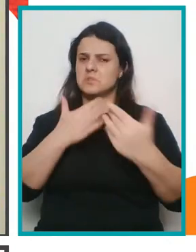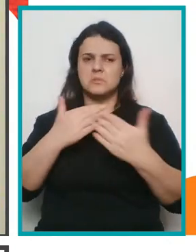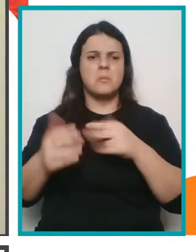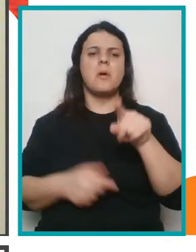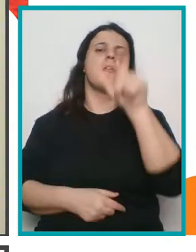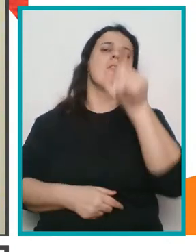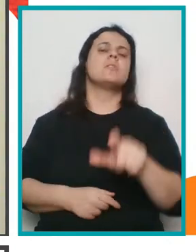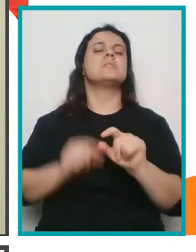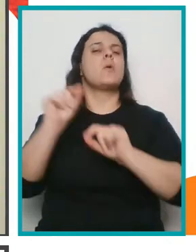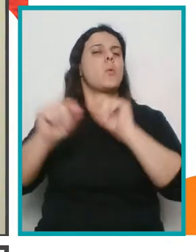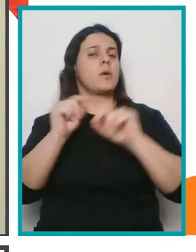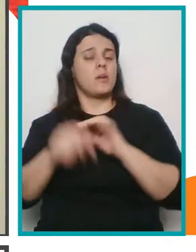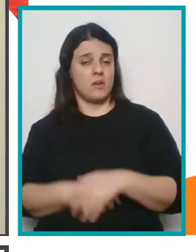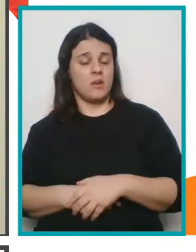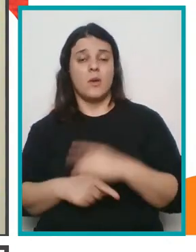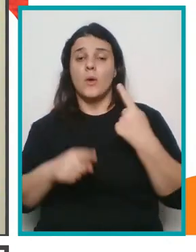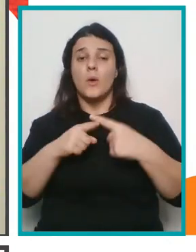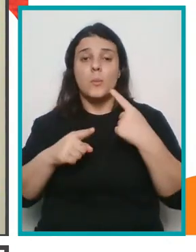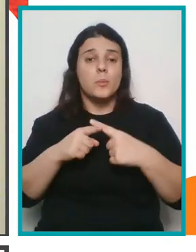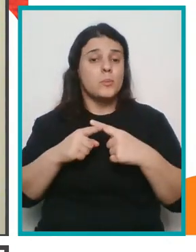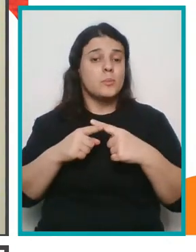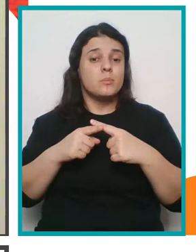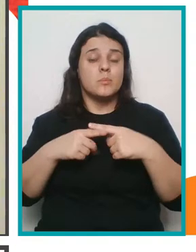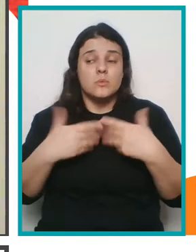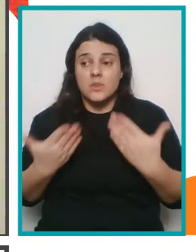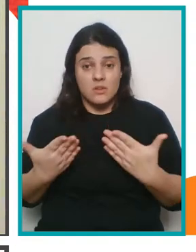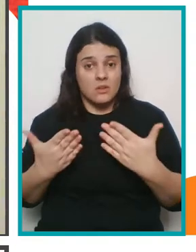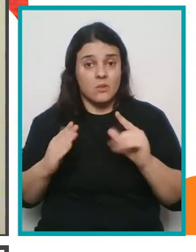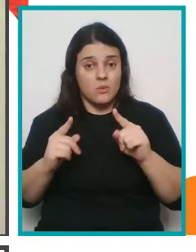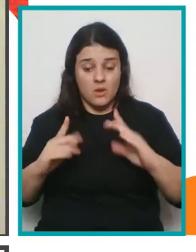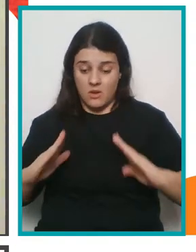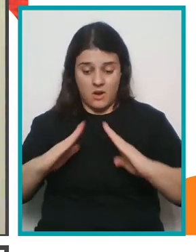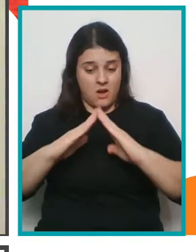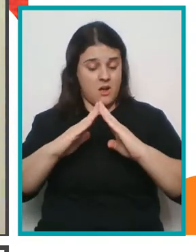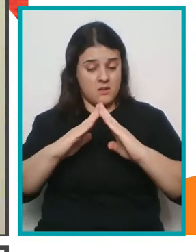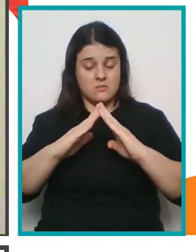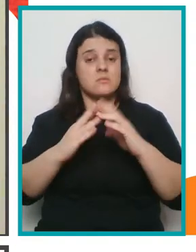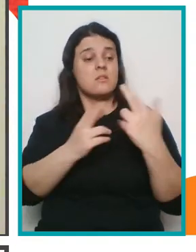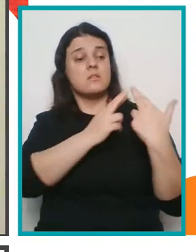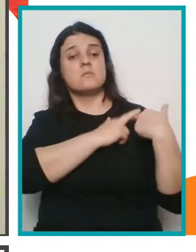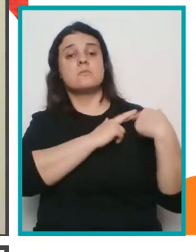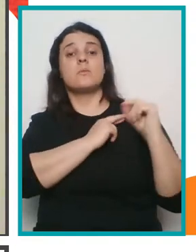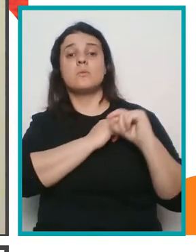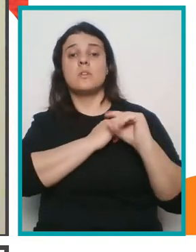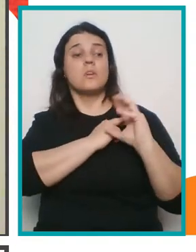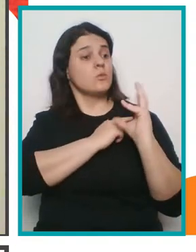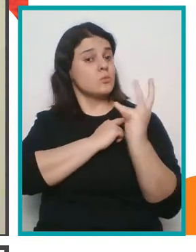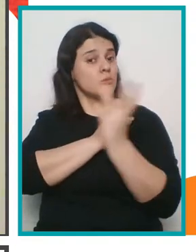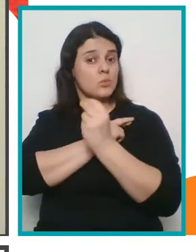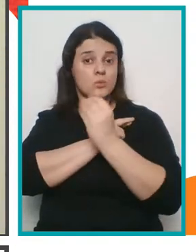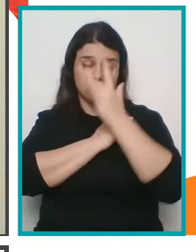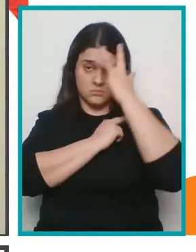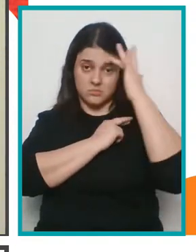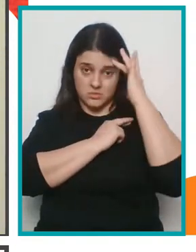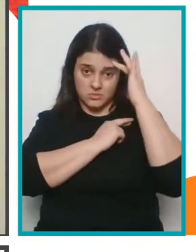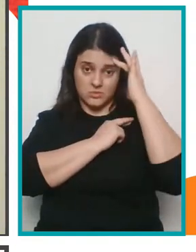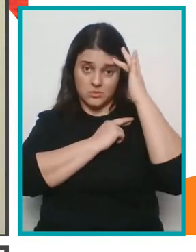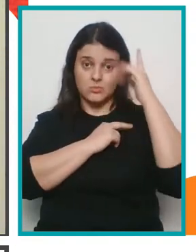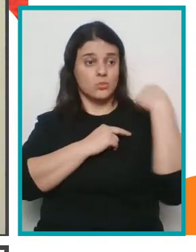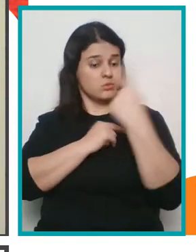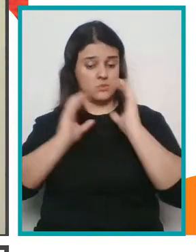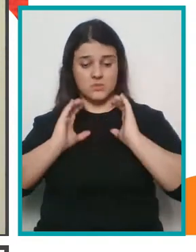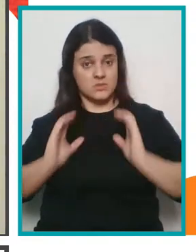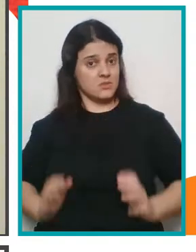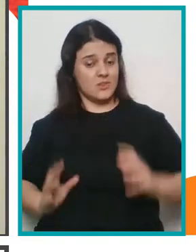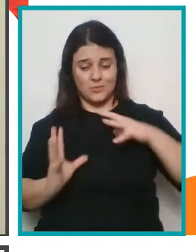your gender, you have a part to play in the climate movement. So I don't think this is something that is for